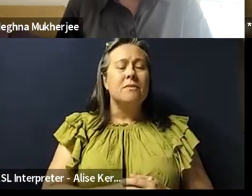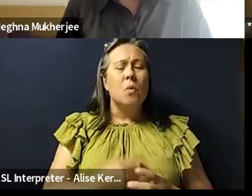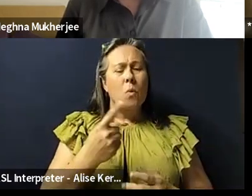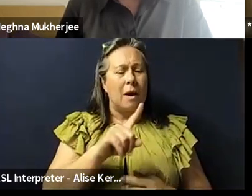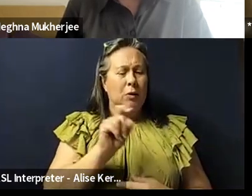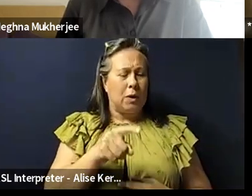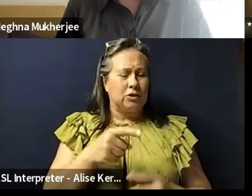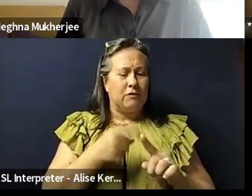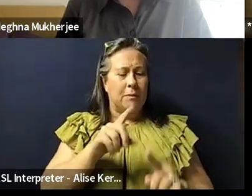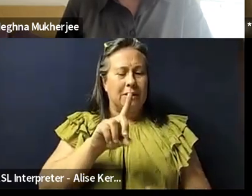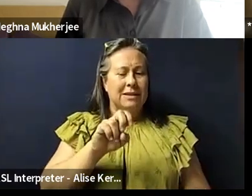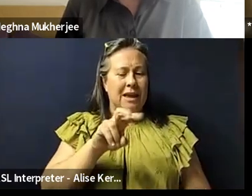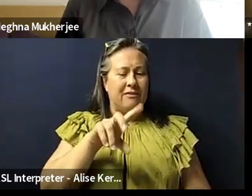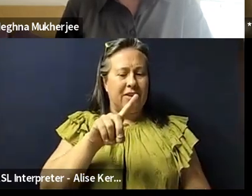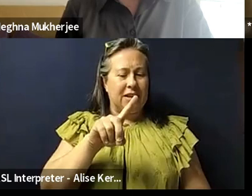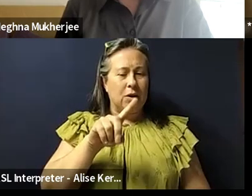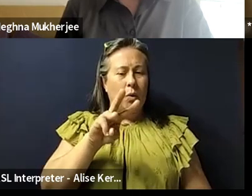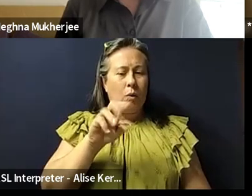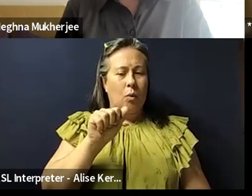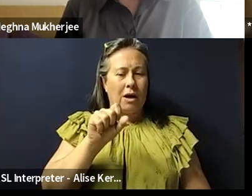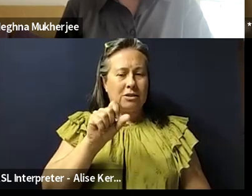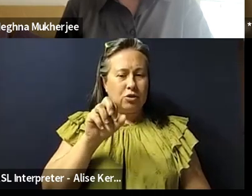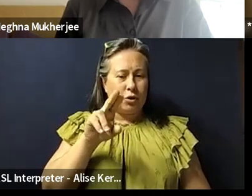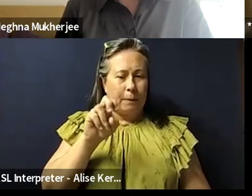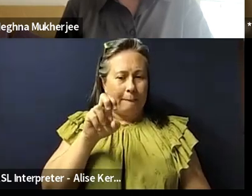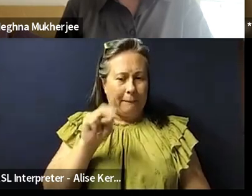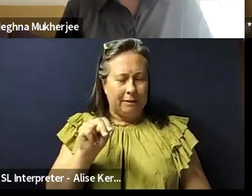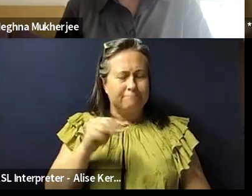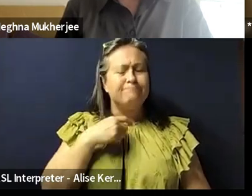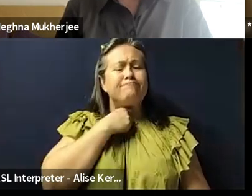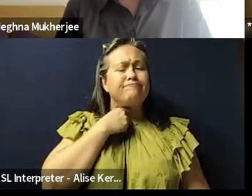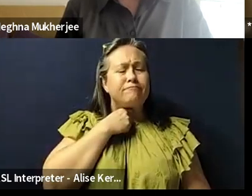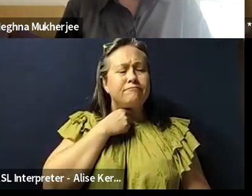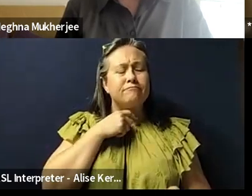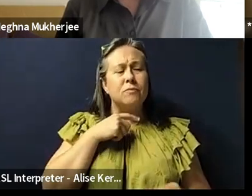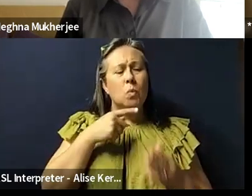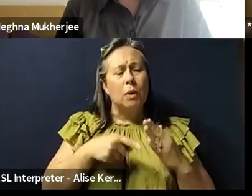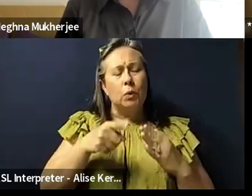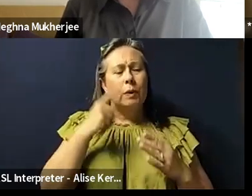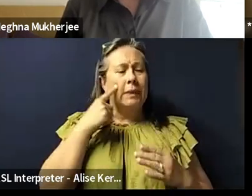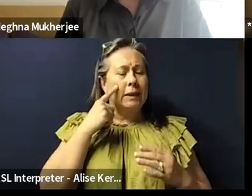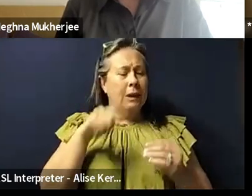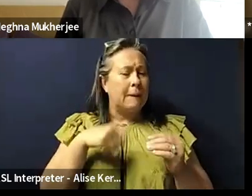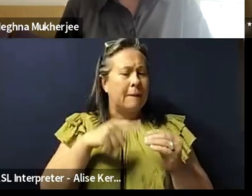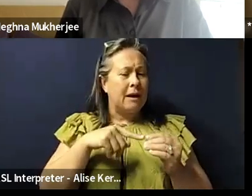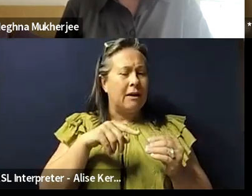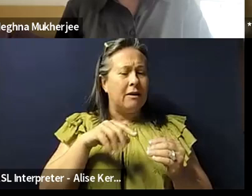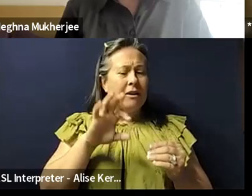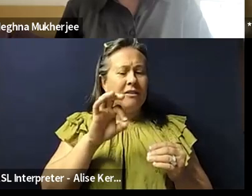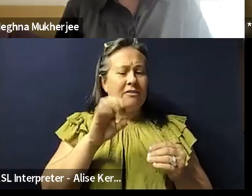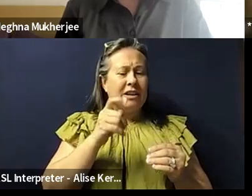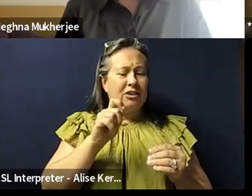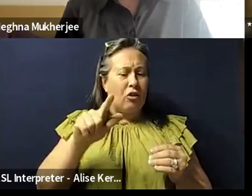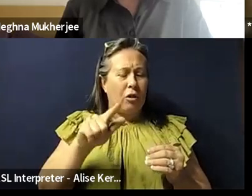question from David Wasserman saying, I'm curious, Sarah and the other panelists, what you think about the prospect of fetal medication for Down